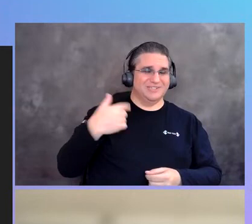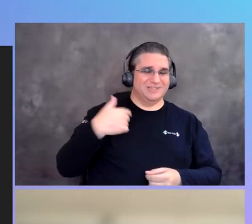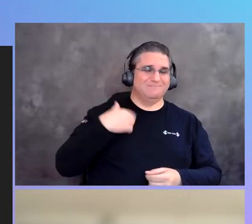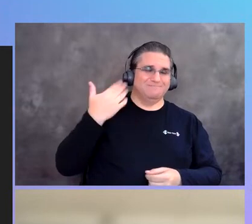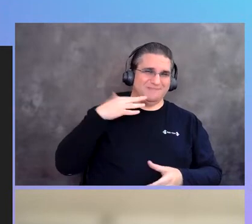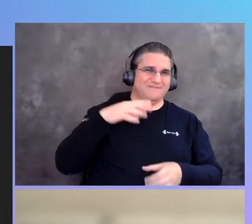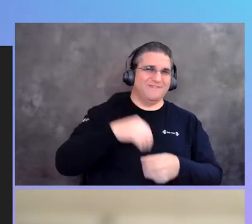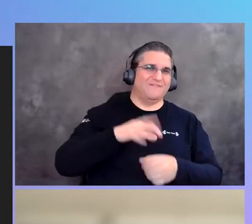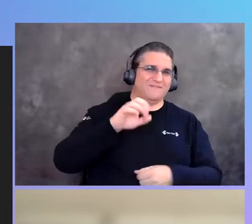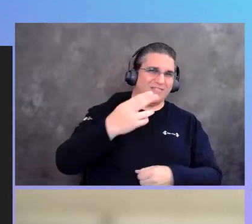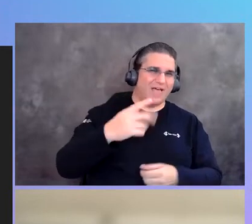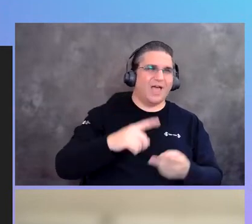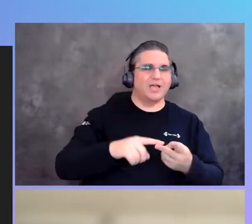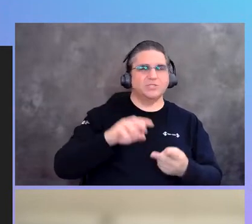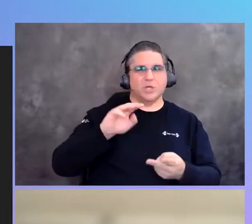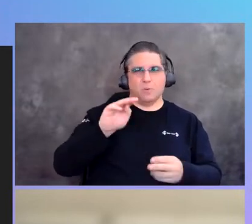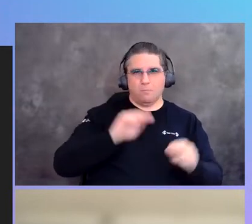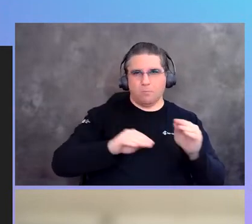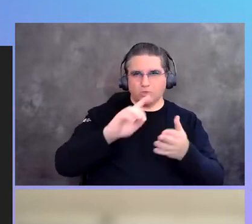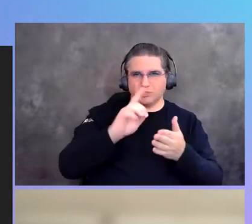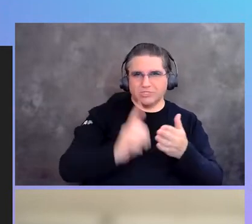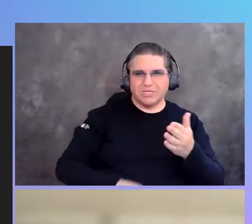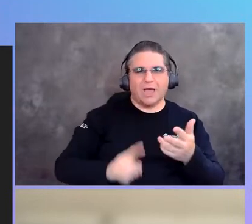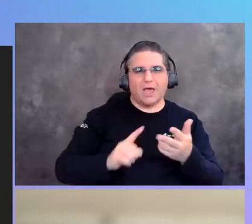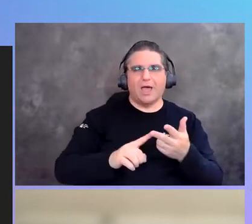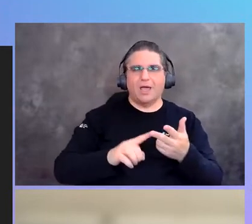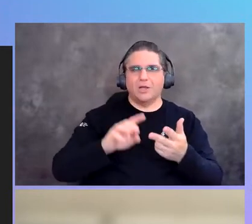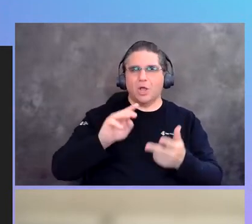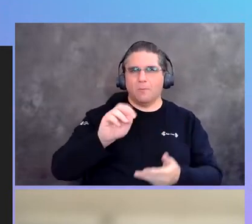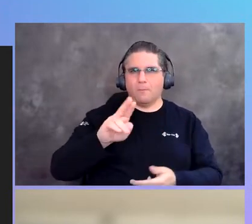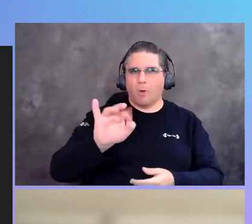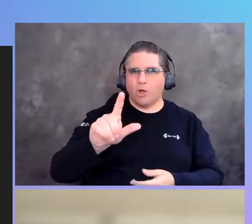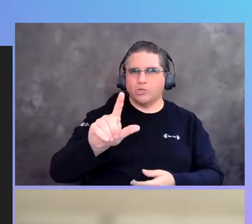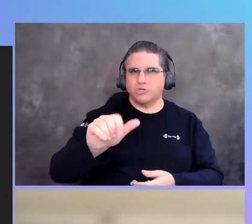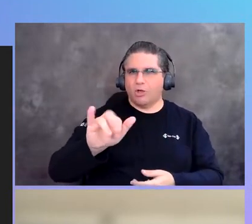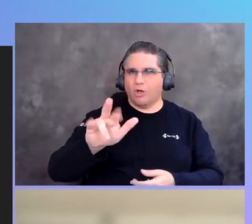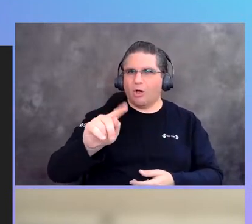design, and also into the martial arts as well. So those kind of things tied us together